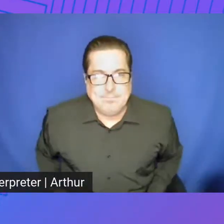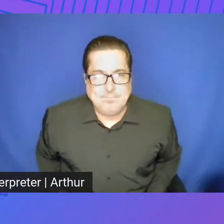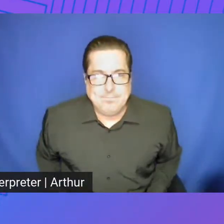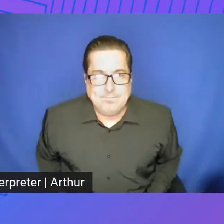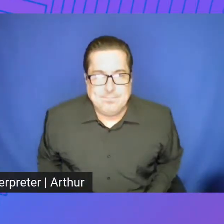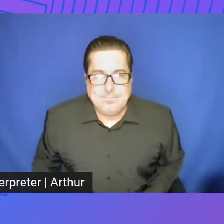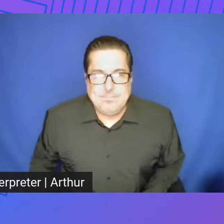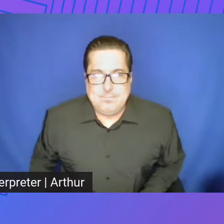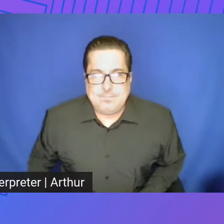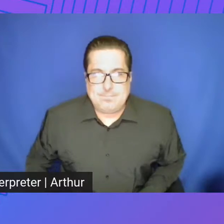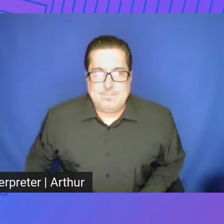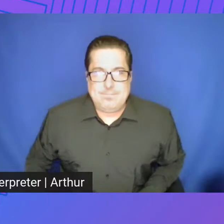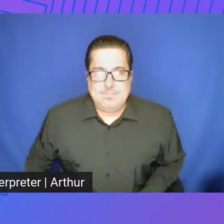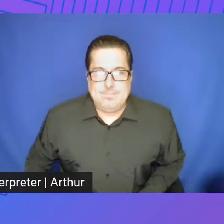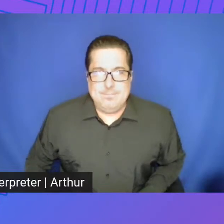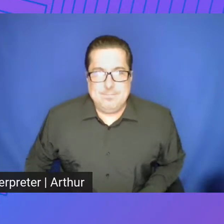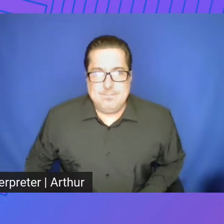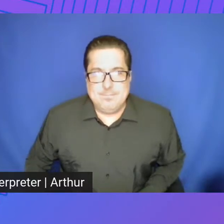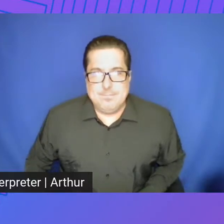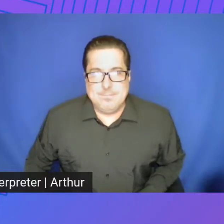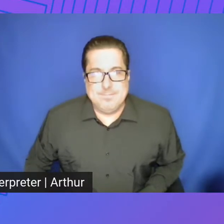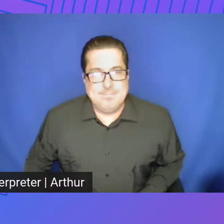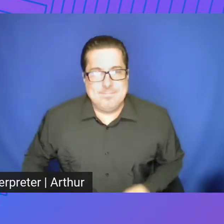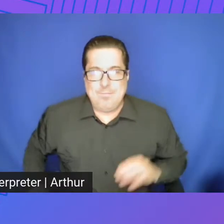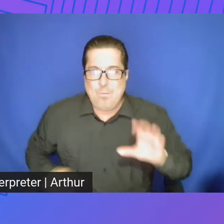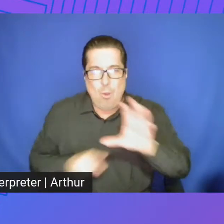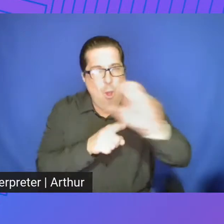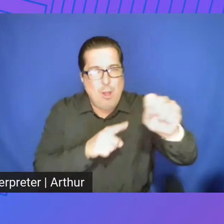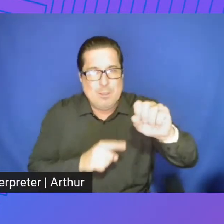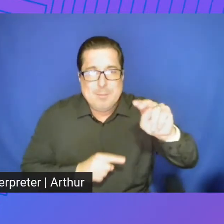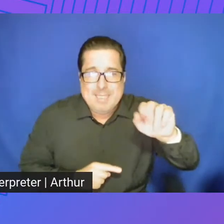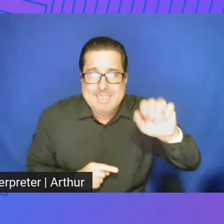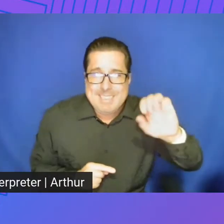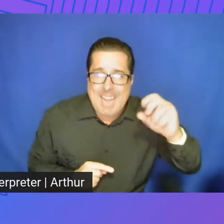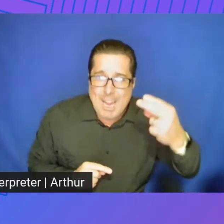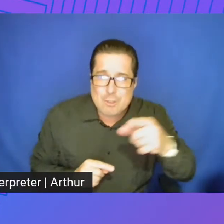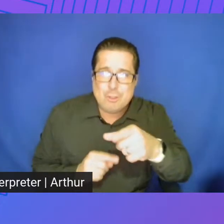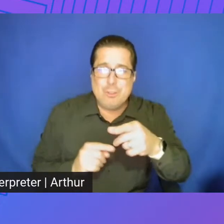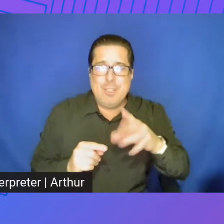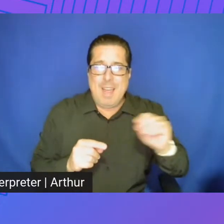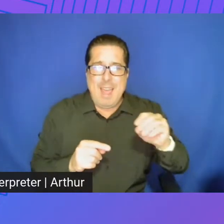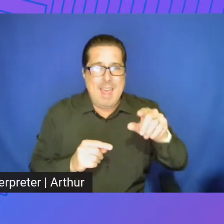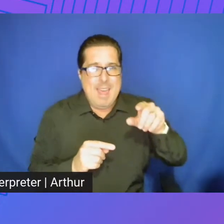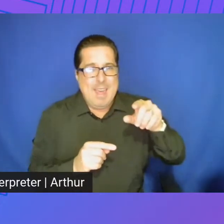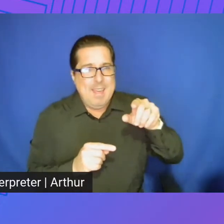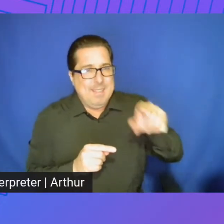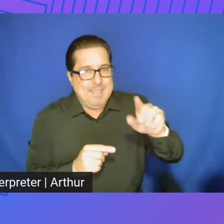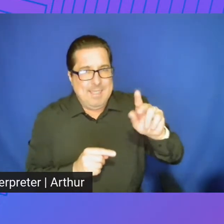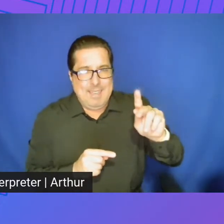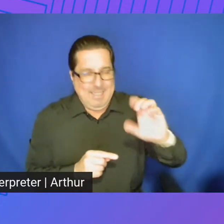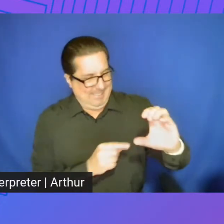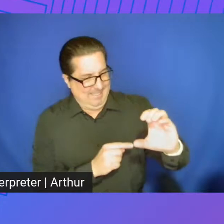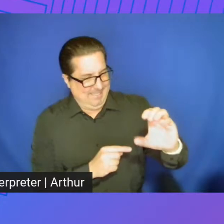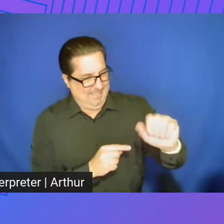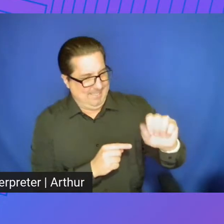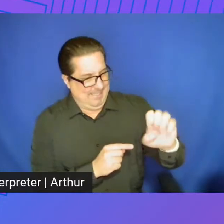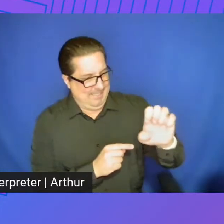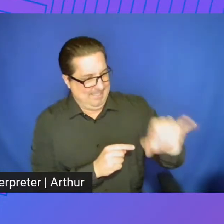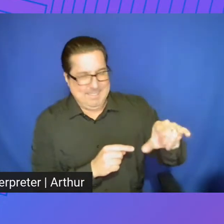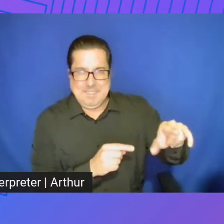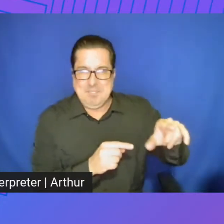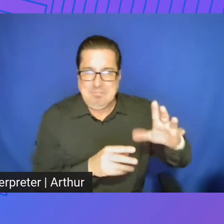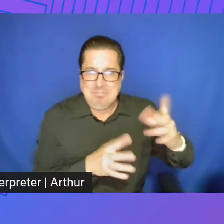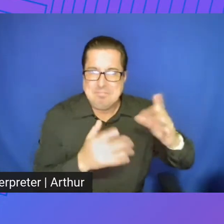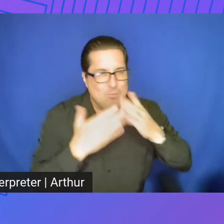It was awesome. Great job, Maish. Great job, Casey. This is the part where if we were all together